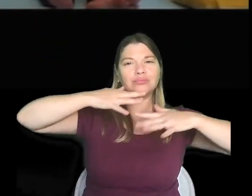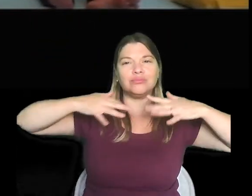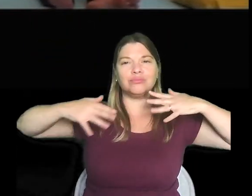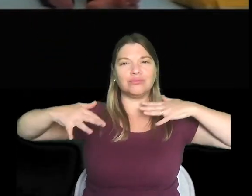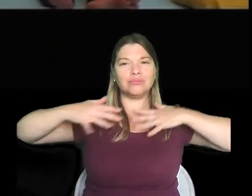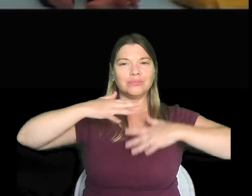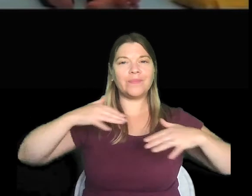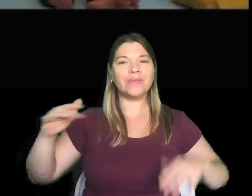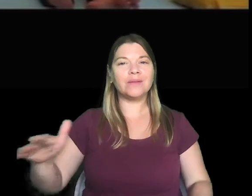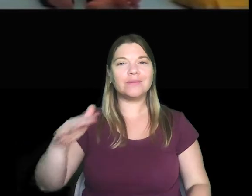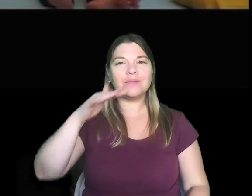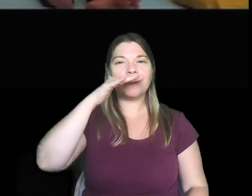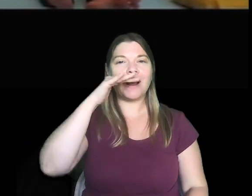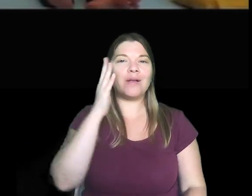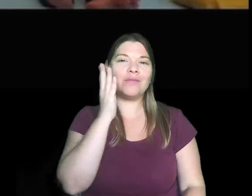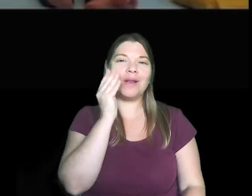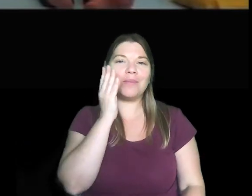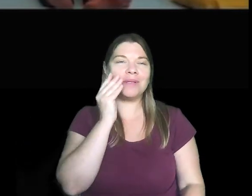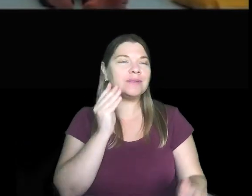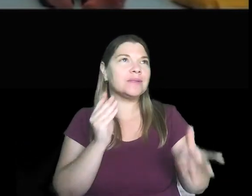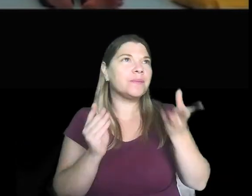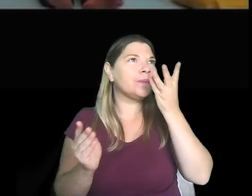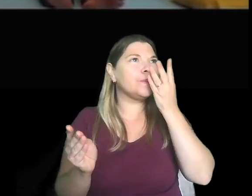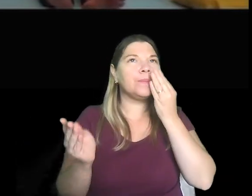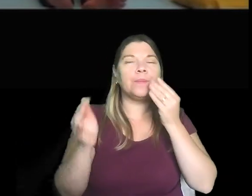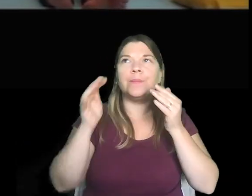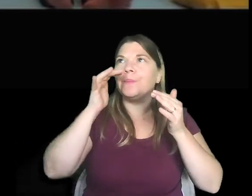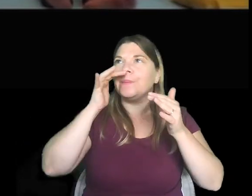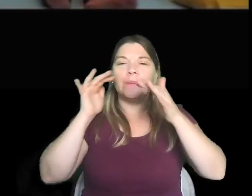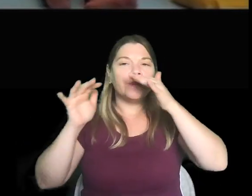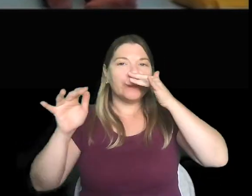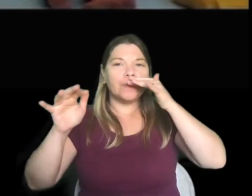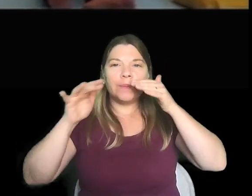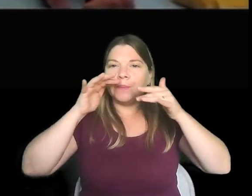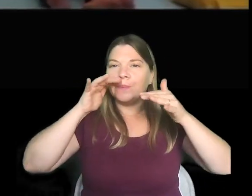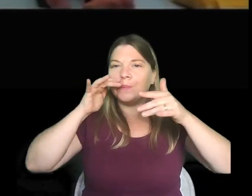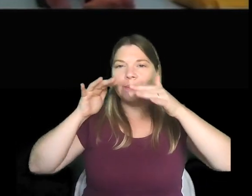The smell of lemons drift by on the wind under your nostrils.